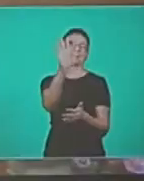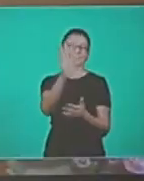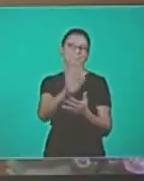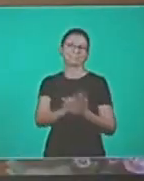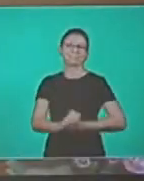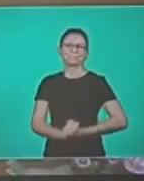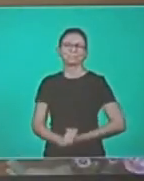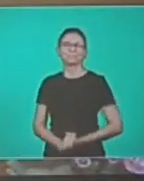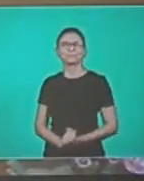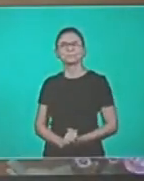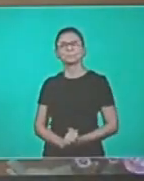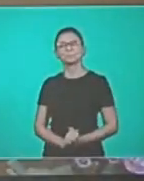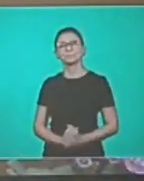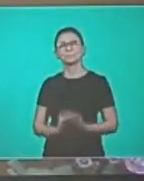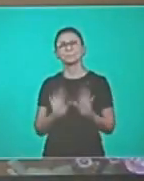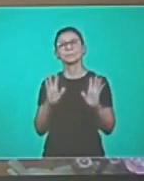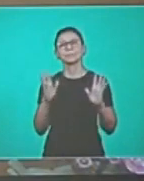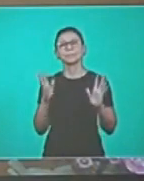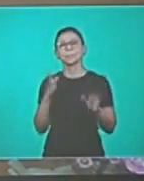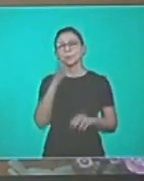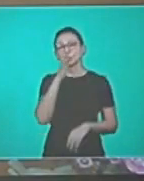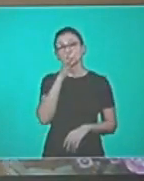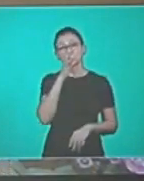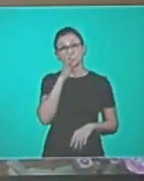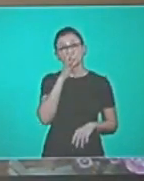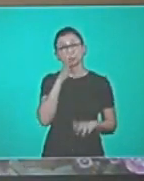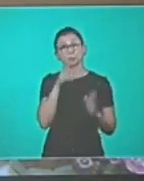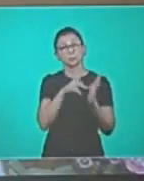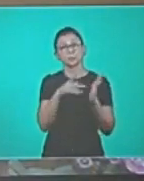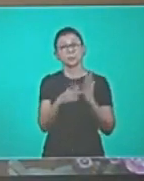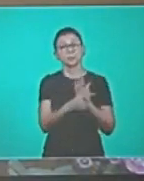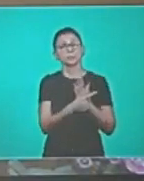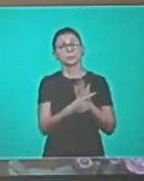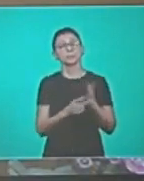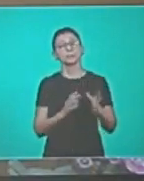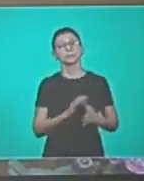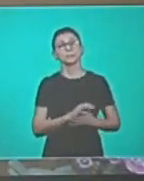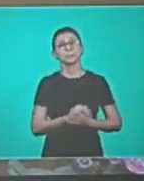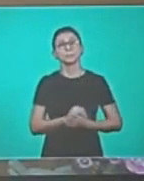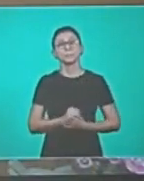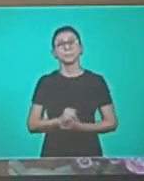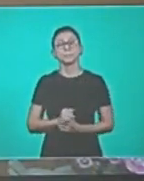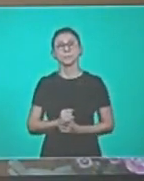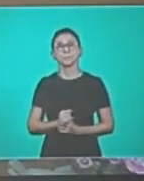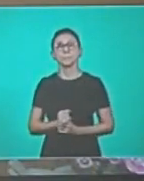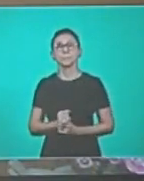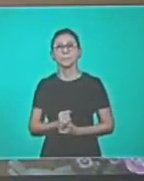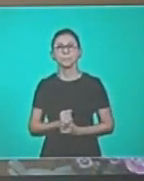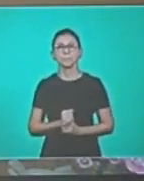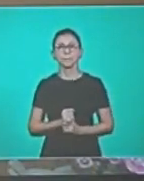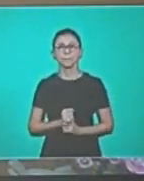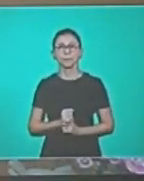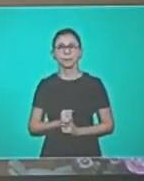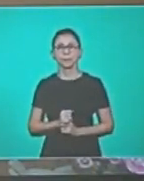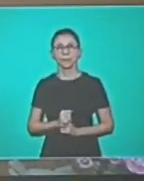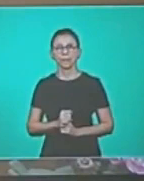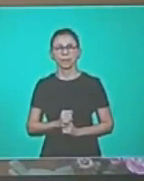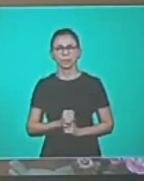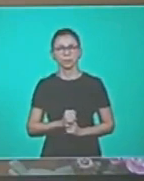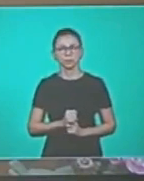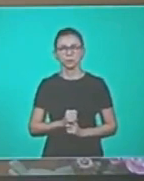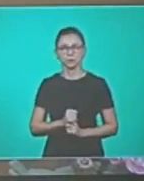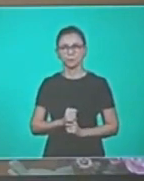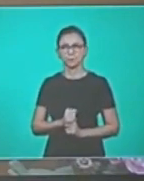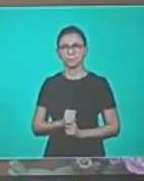high price. And what is marvelous in this parable is that by the time that